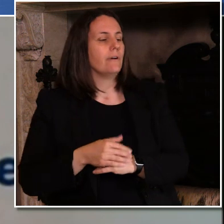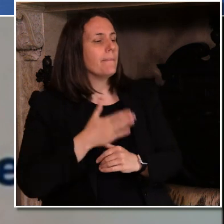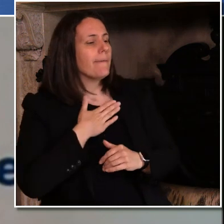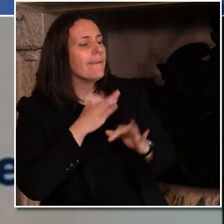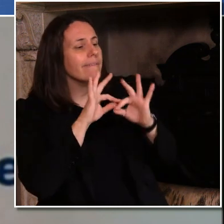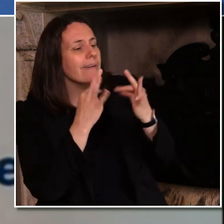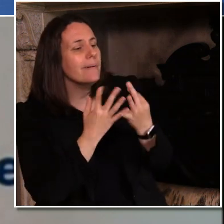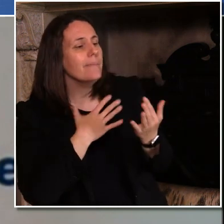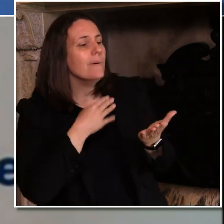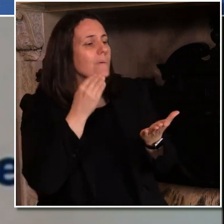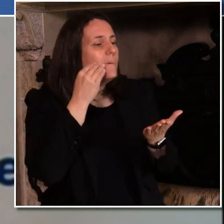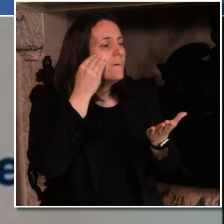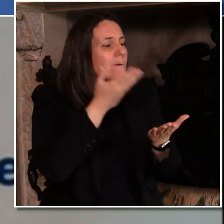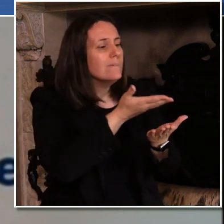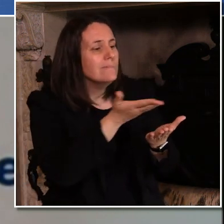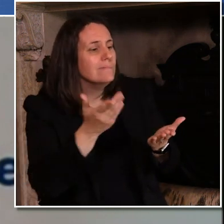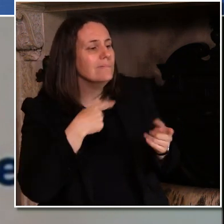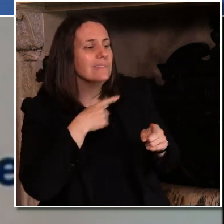staff.